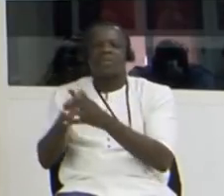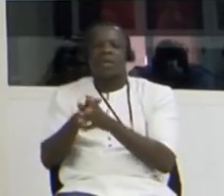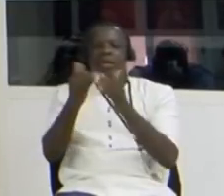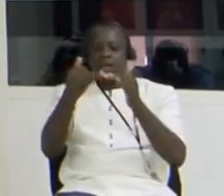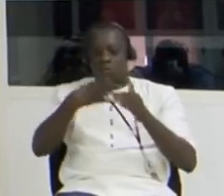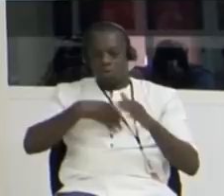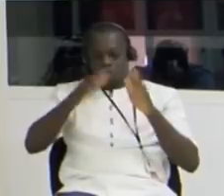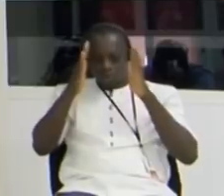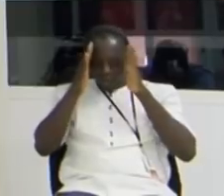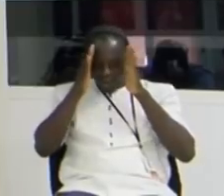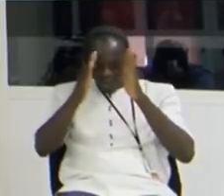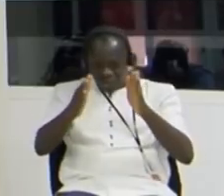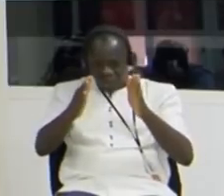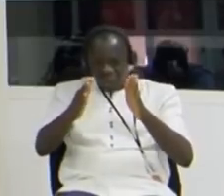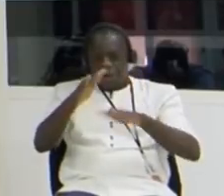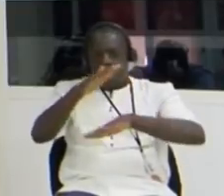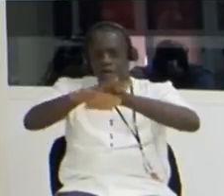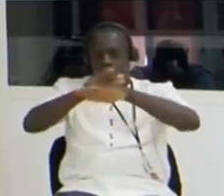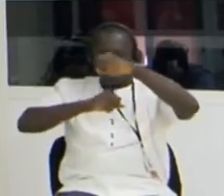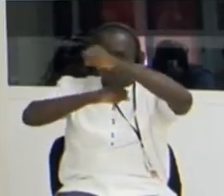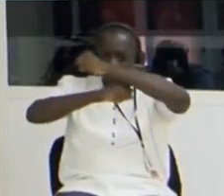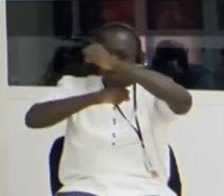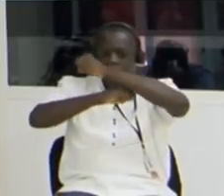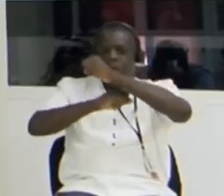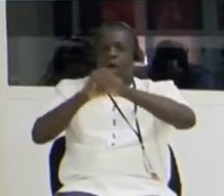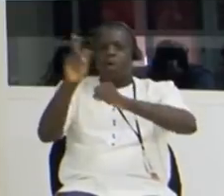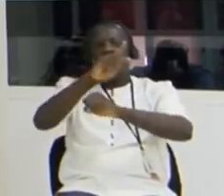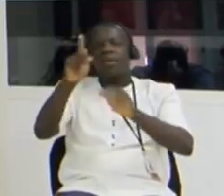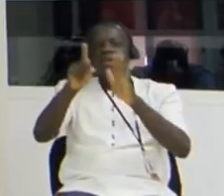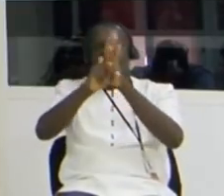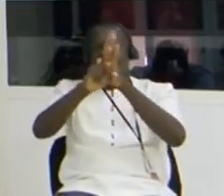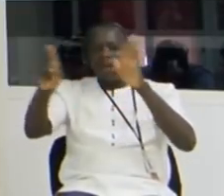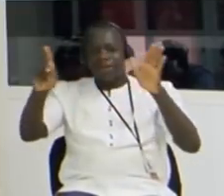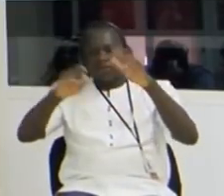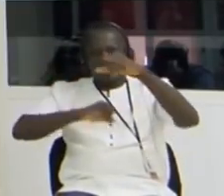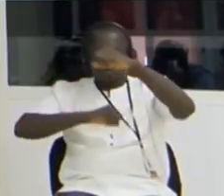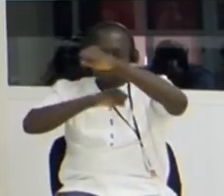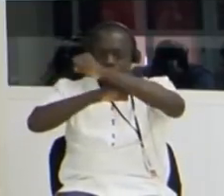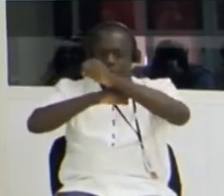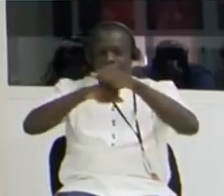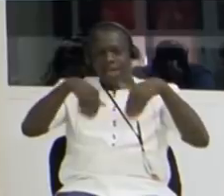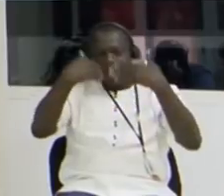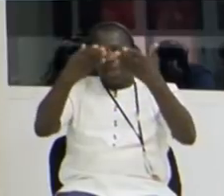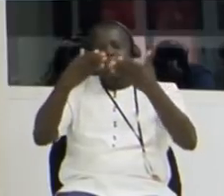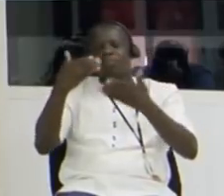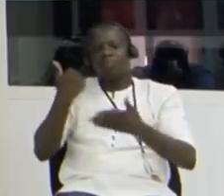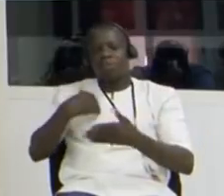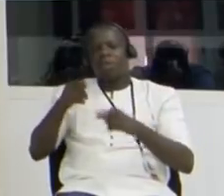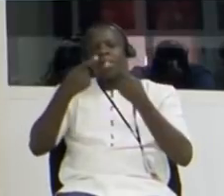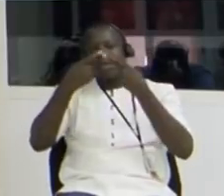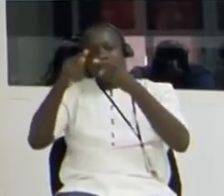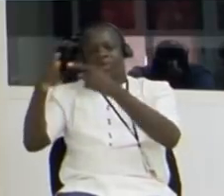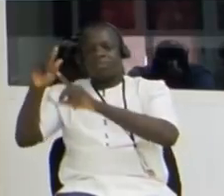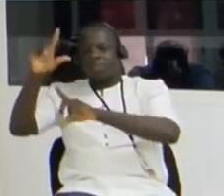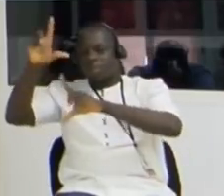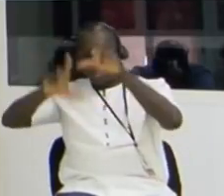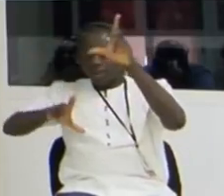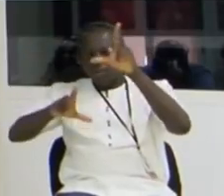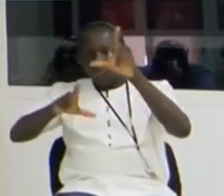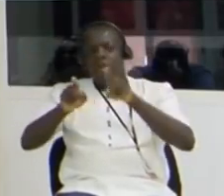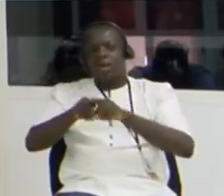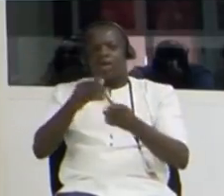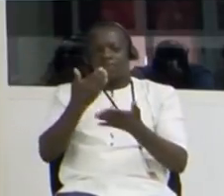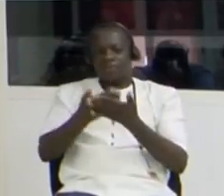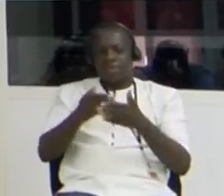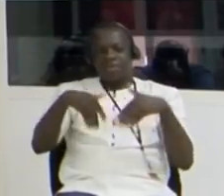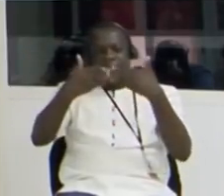of scholarships were awarded, and the different categories? Okay. And then we can then move on to the different gifts and how